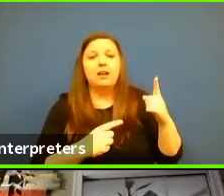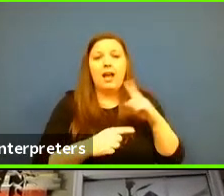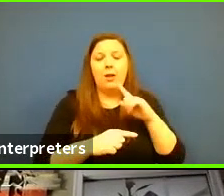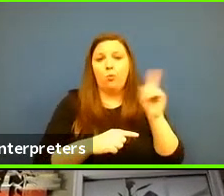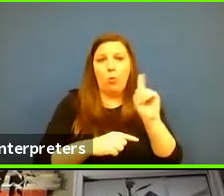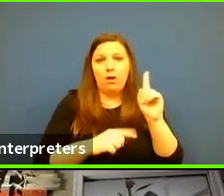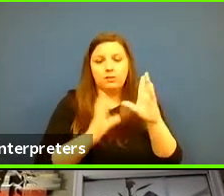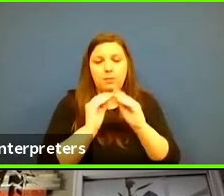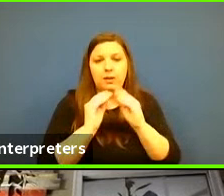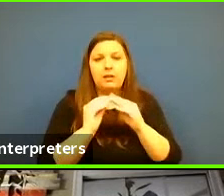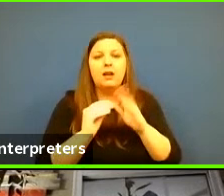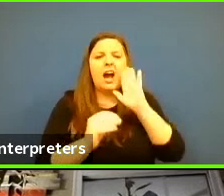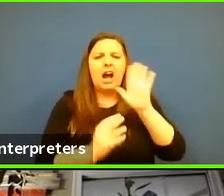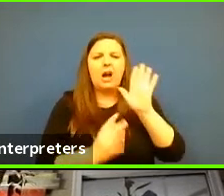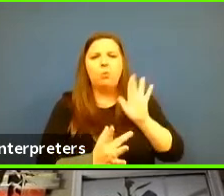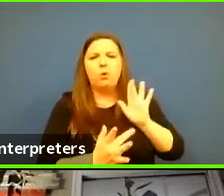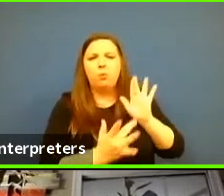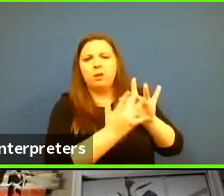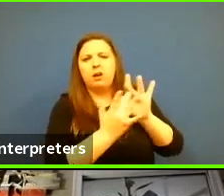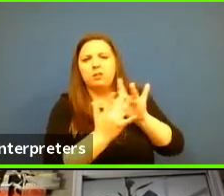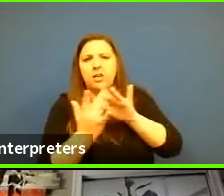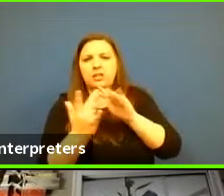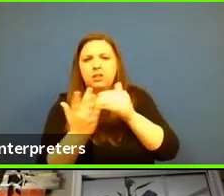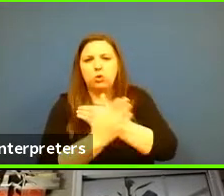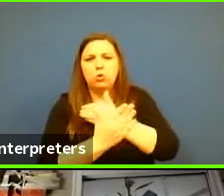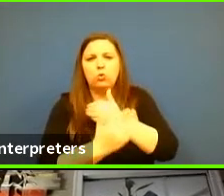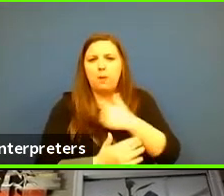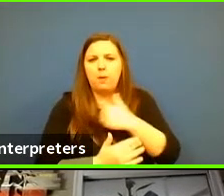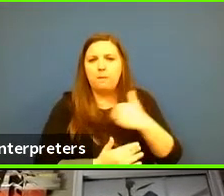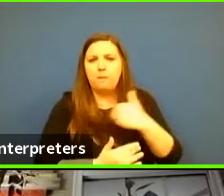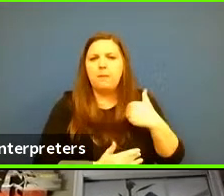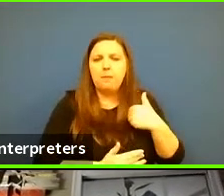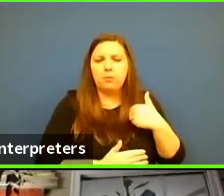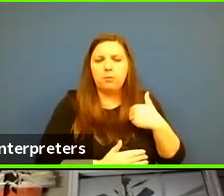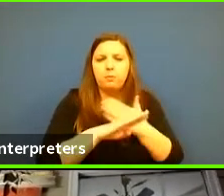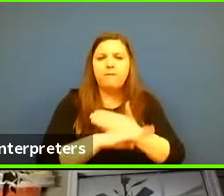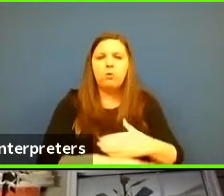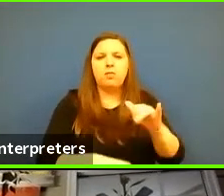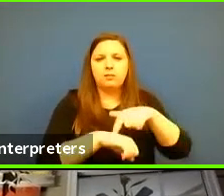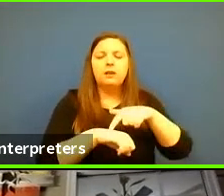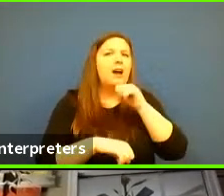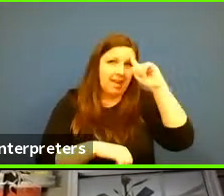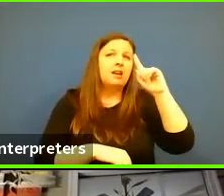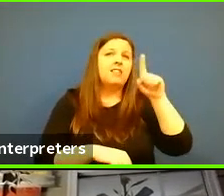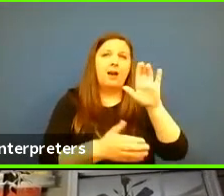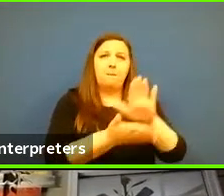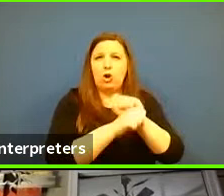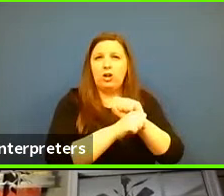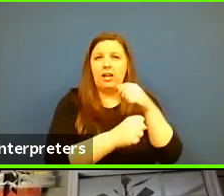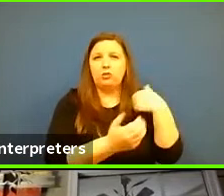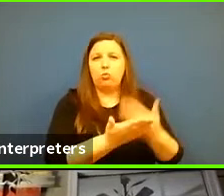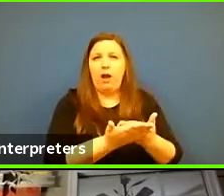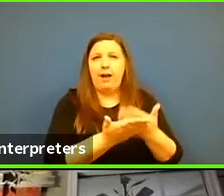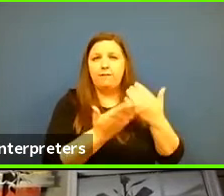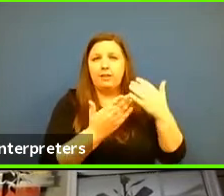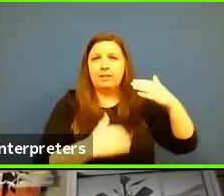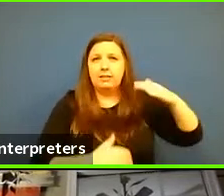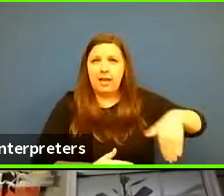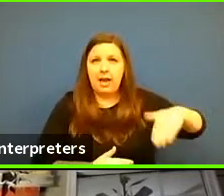then. I don't think the paperwork is actually here yet, but at some point before